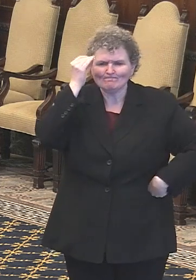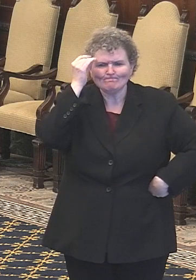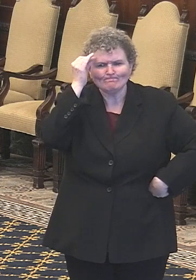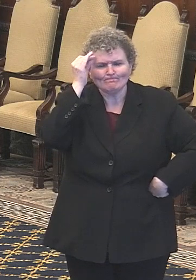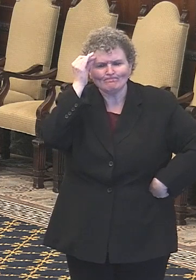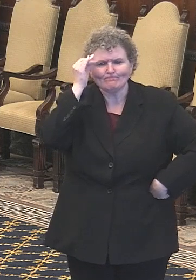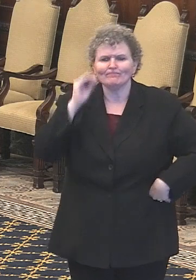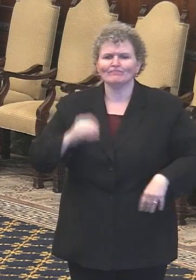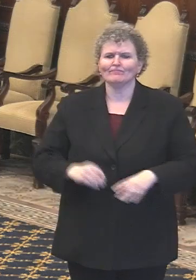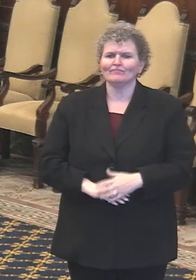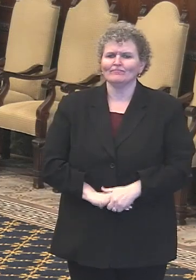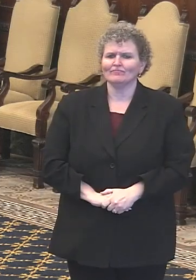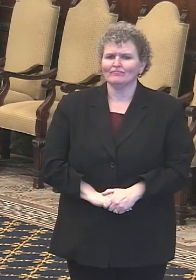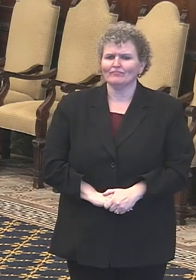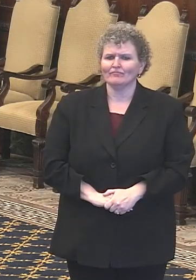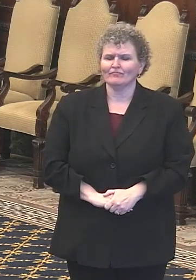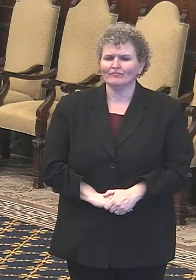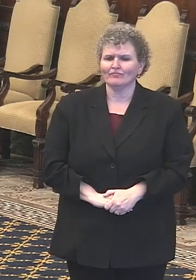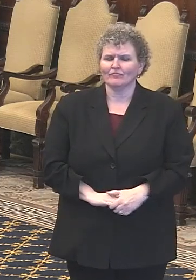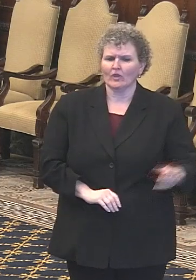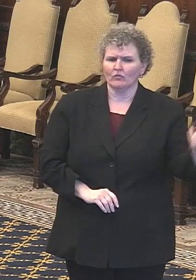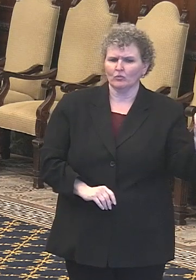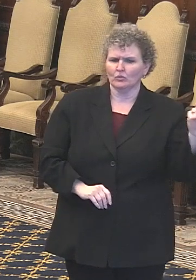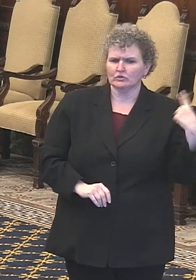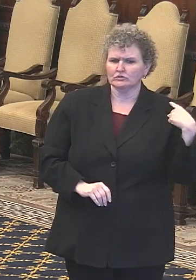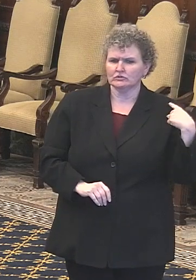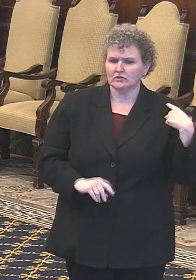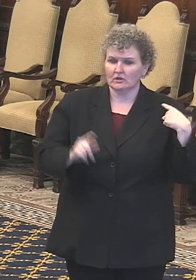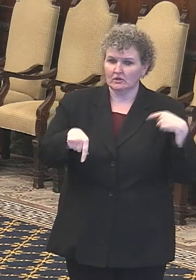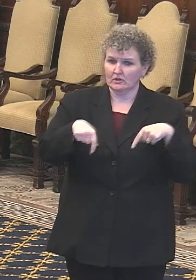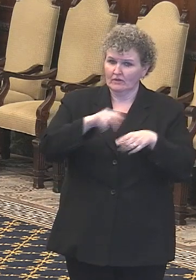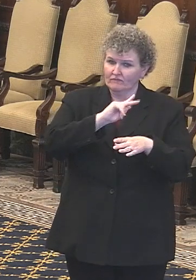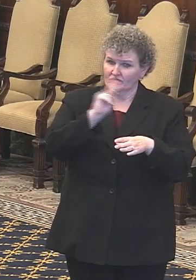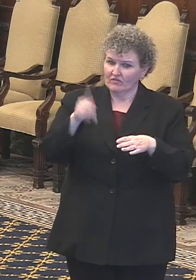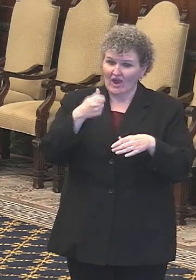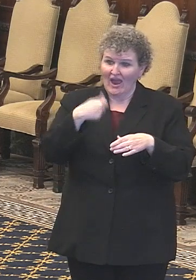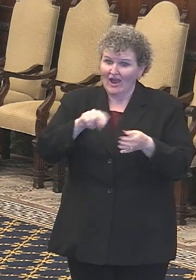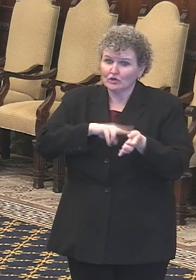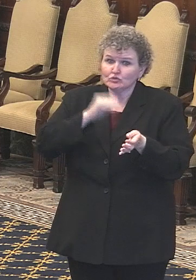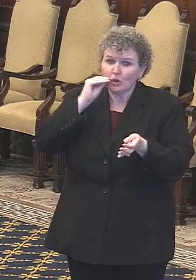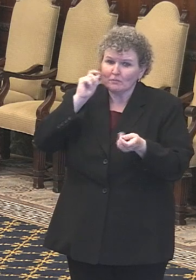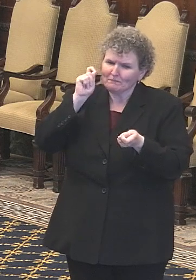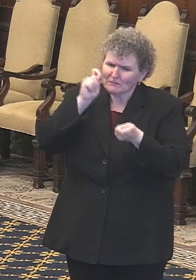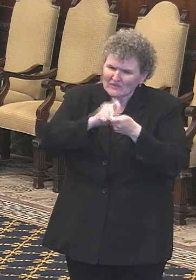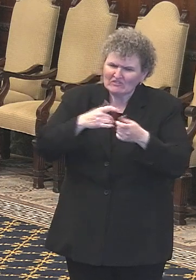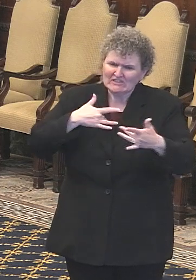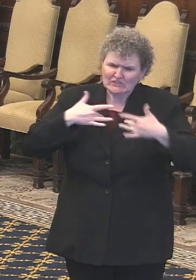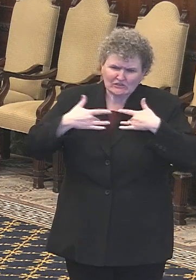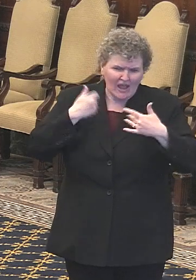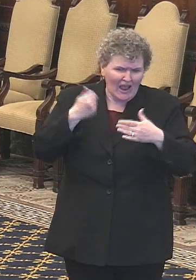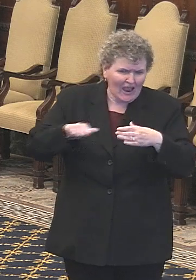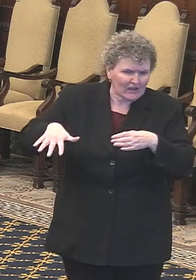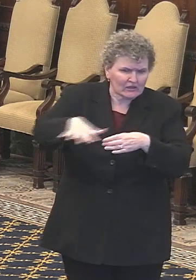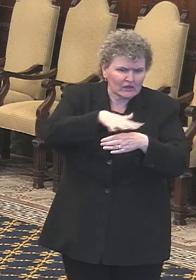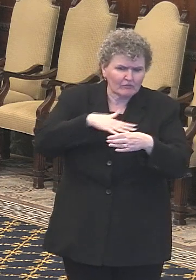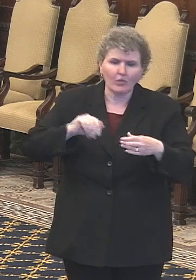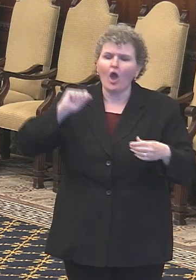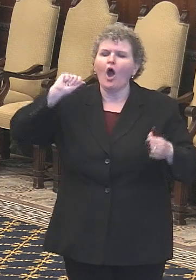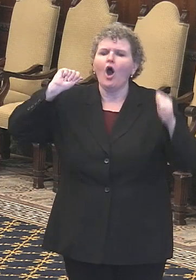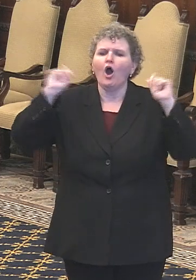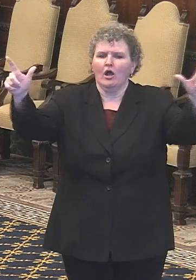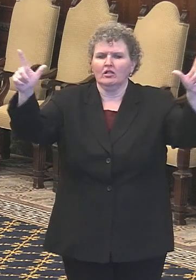major mortality rates in nursing homes all over the country where the epidemic has been there. So we have been working with nursing homes since before